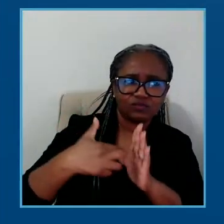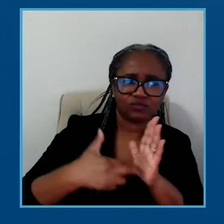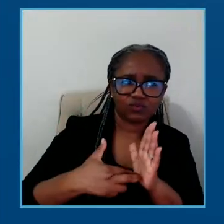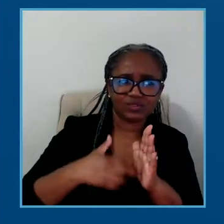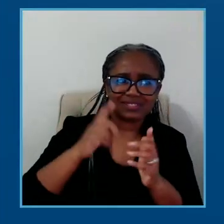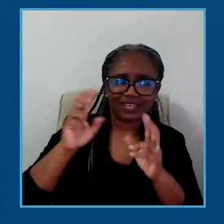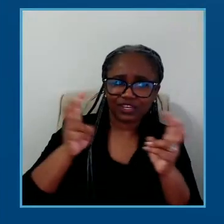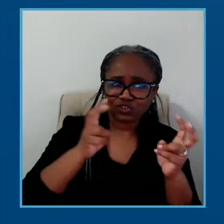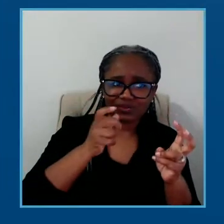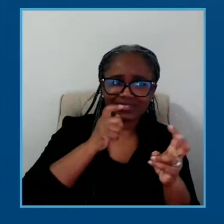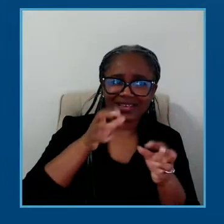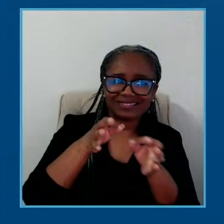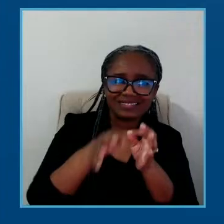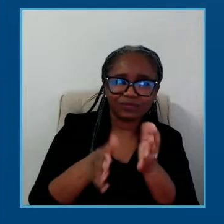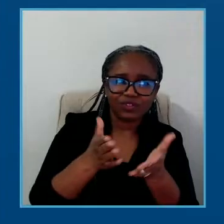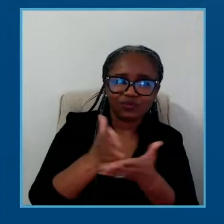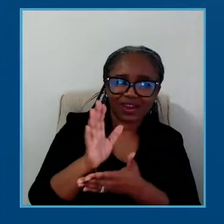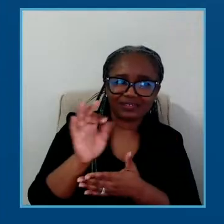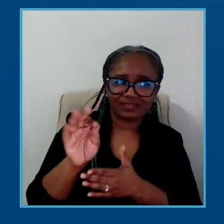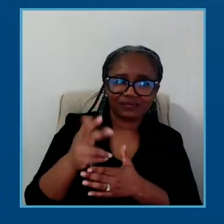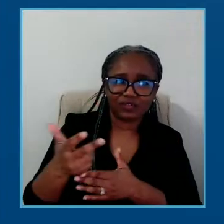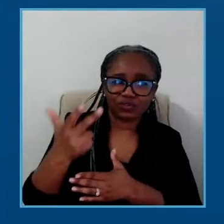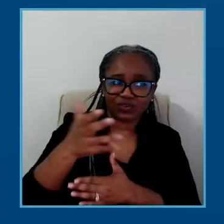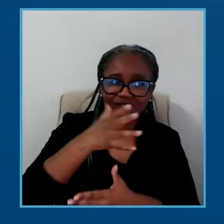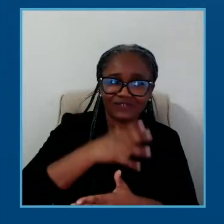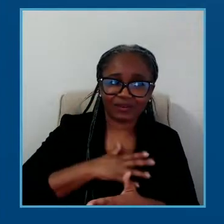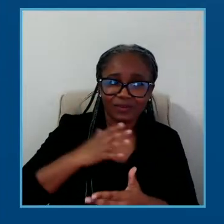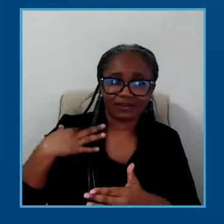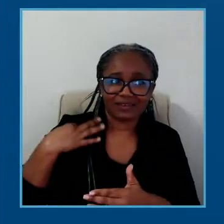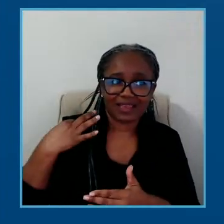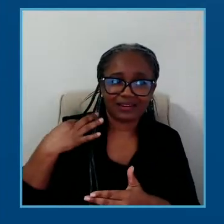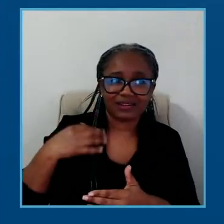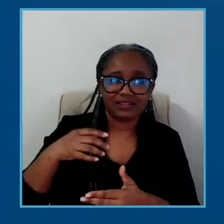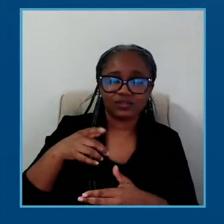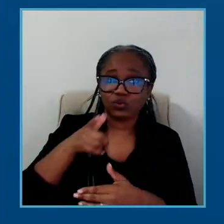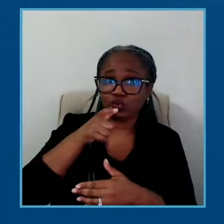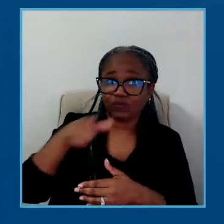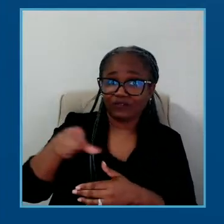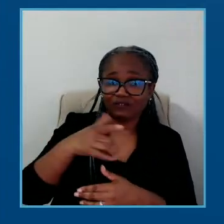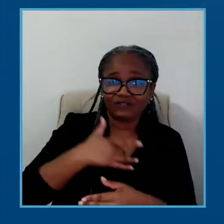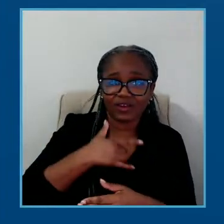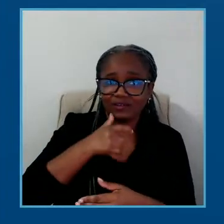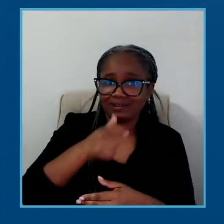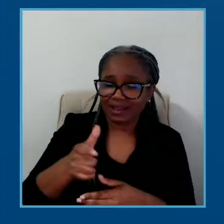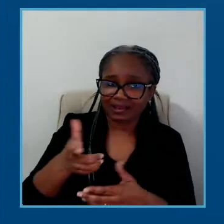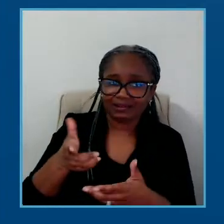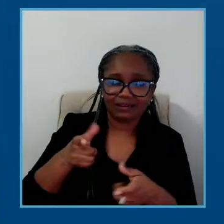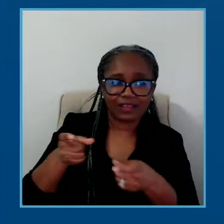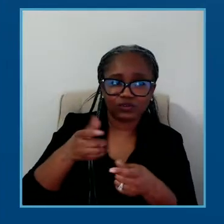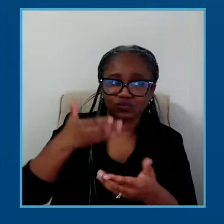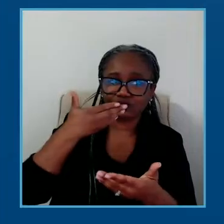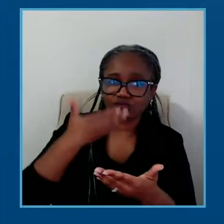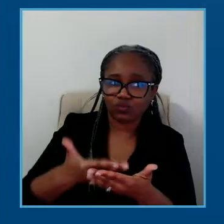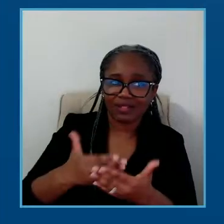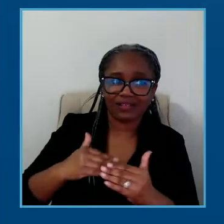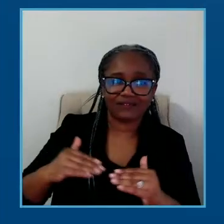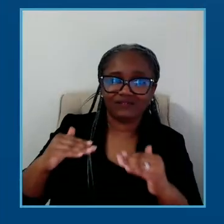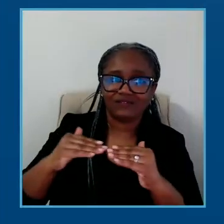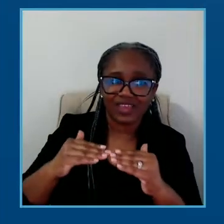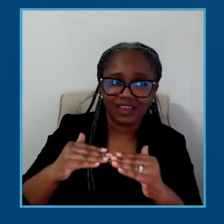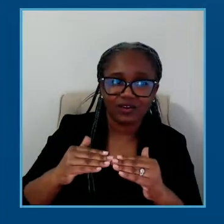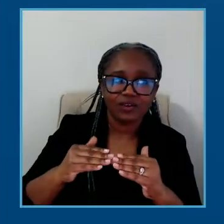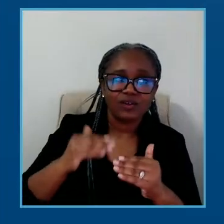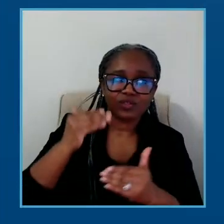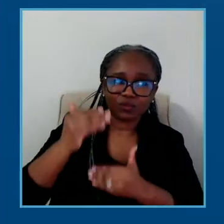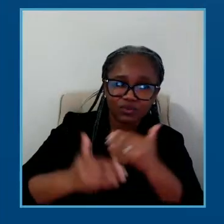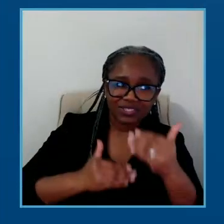of parliamentary law and members' basic right to vote, render the elections null and void, and any member has a